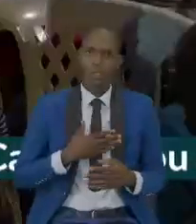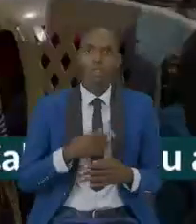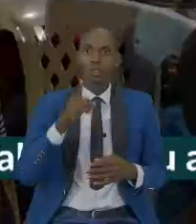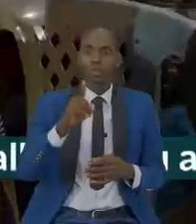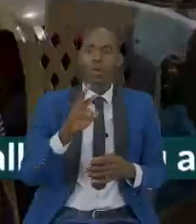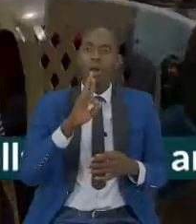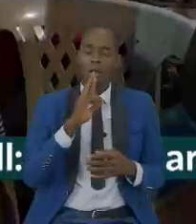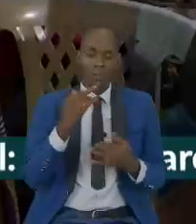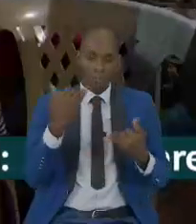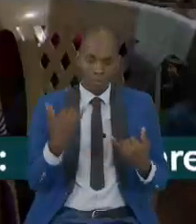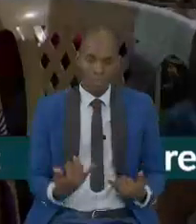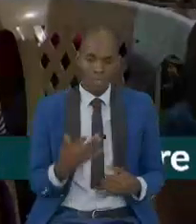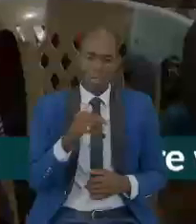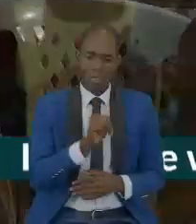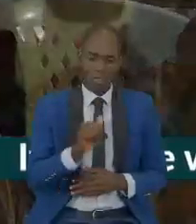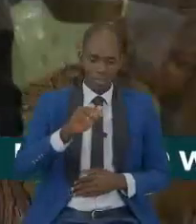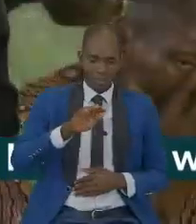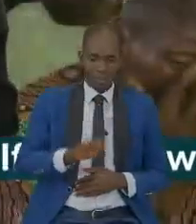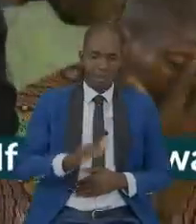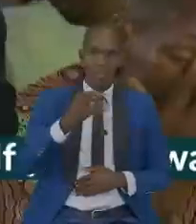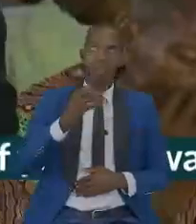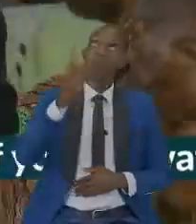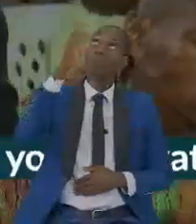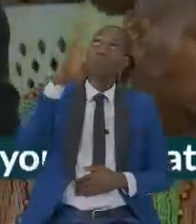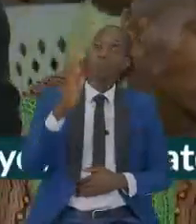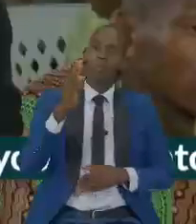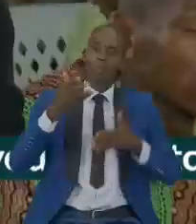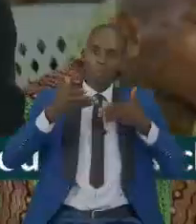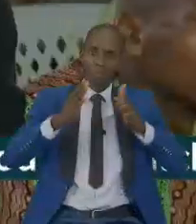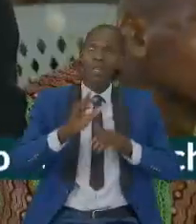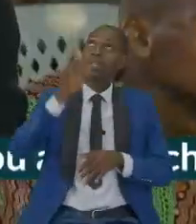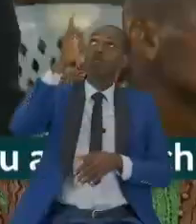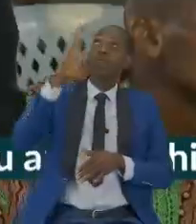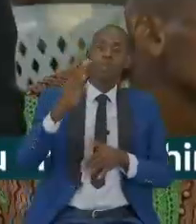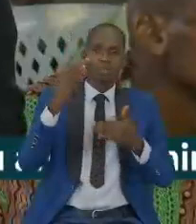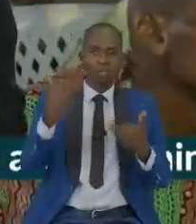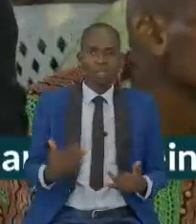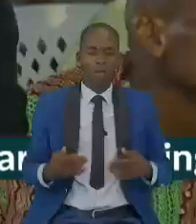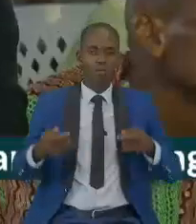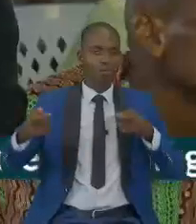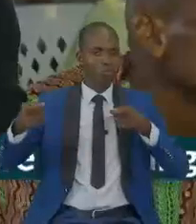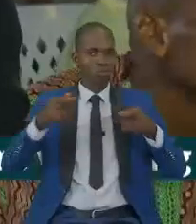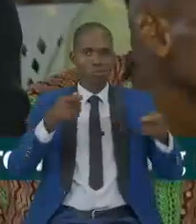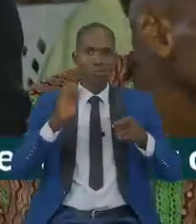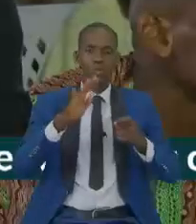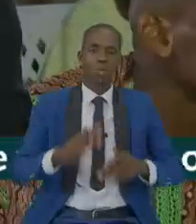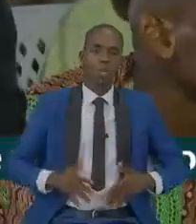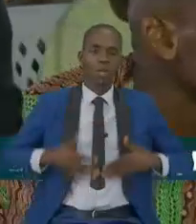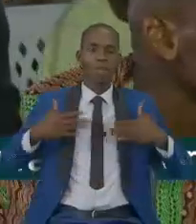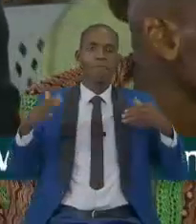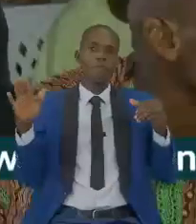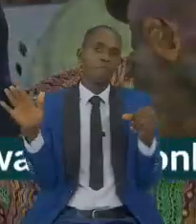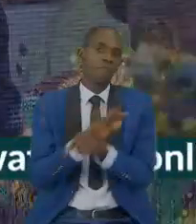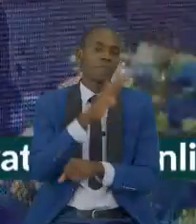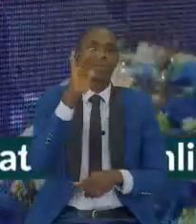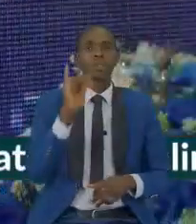out. Please, if they have not reached to you, you just wave your hand that I'm here. You